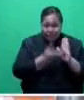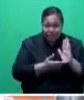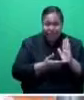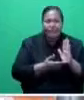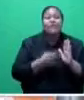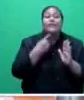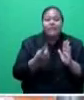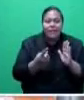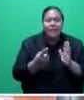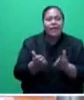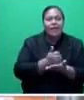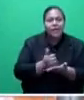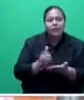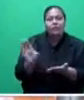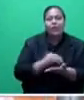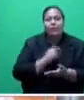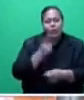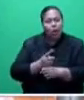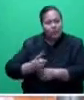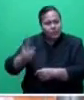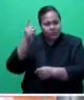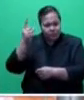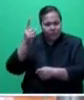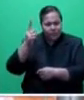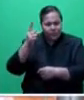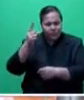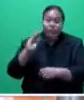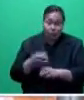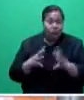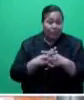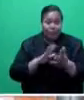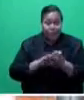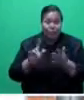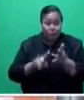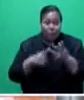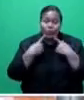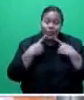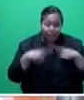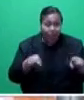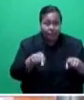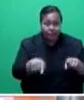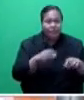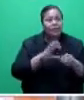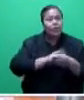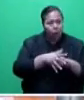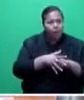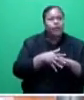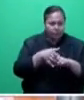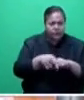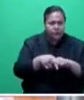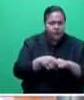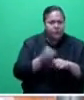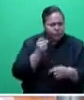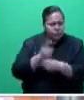of God includes a pandemic as declared by the World Health Organization. Though a general statutory precedent exists in Section